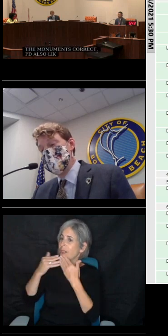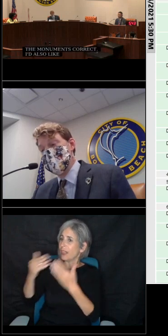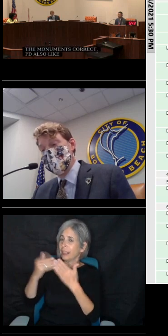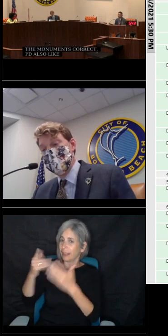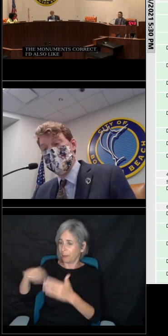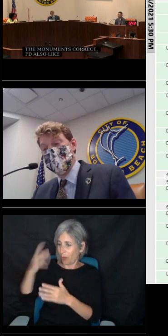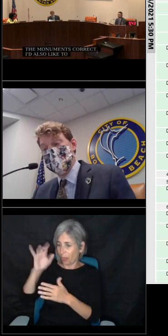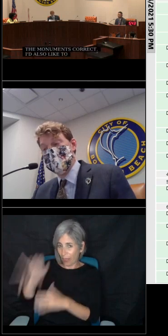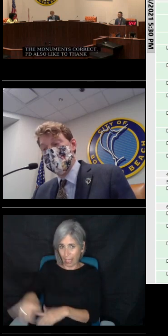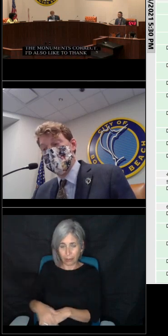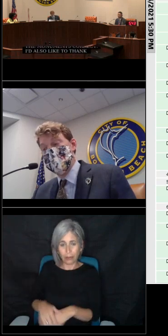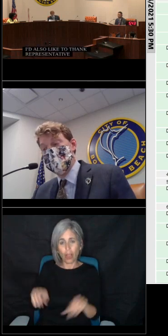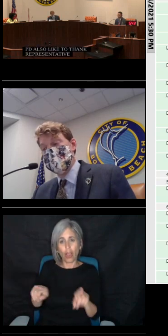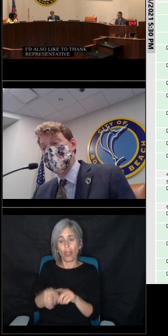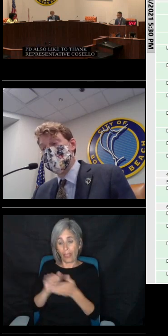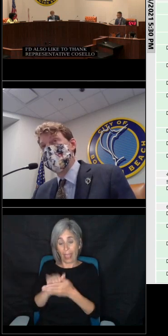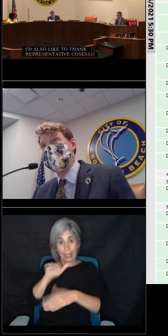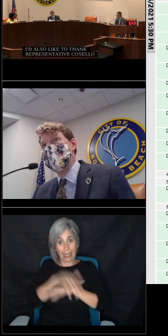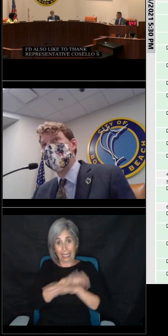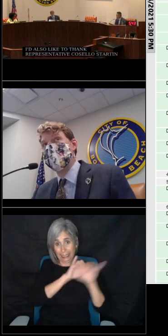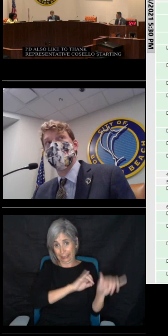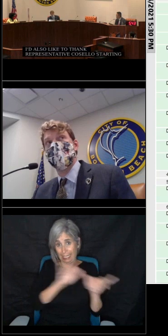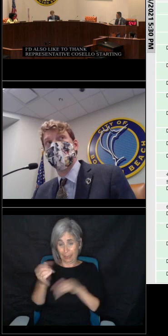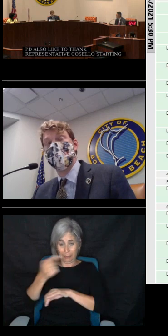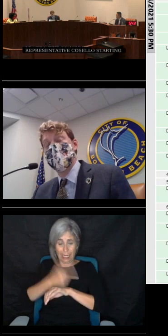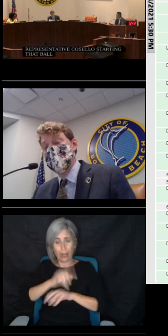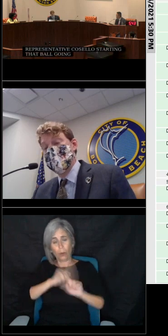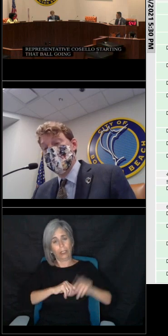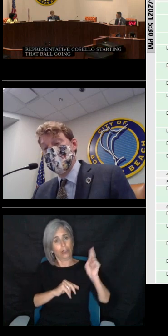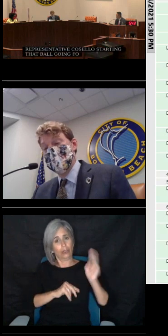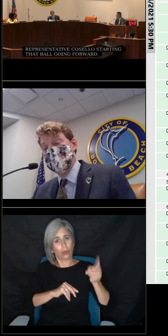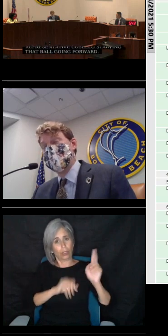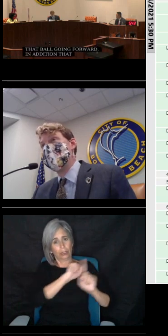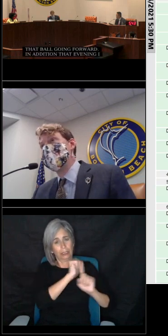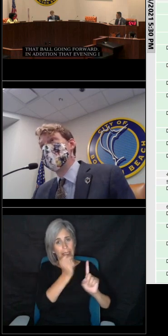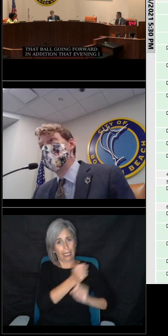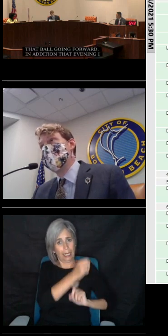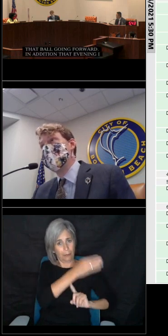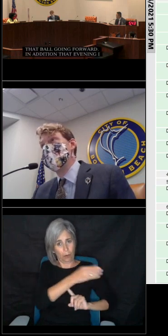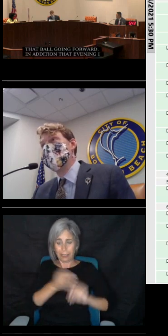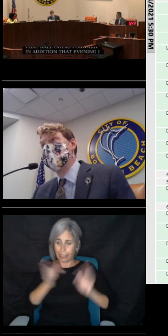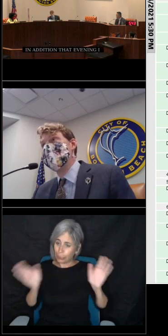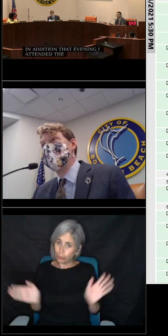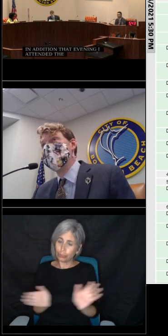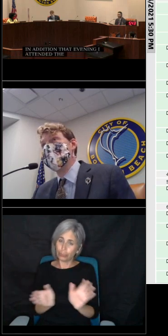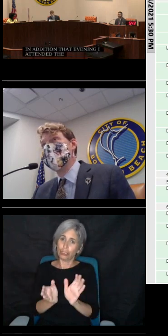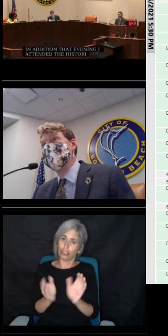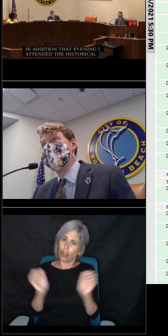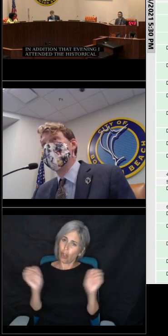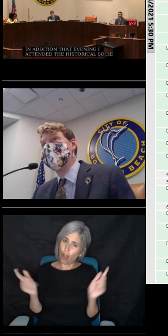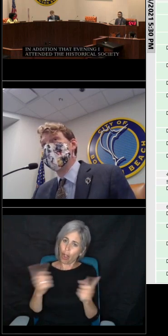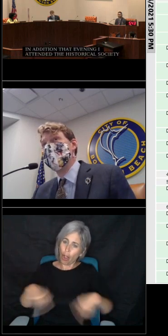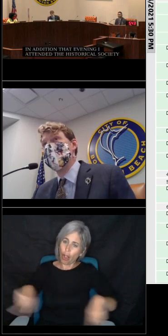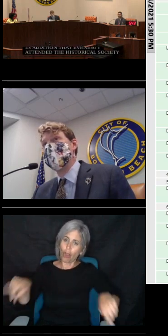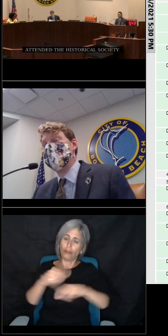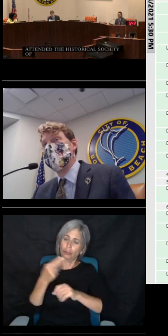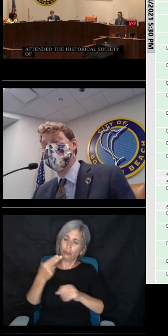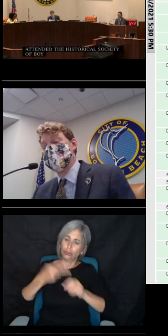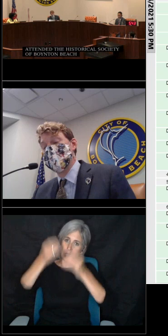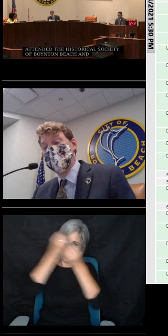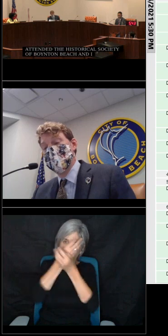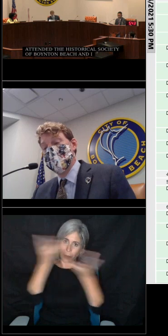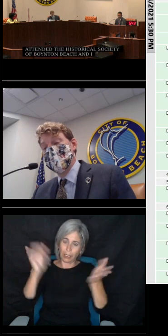In addition, that evening I attended the Historical Society of Boynton Beach, and I encourage everyone to join. The information